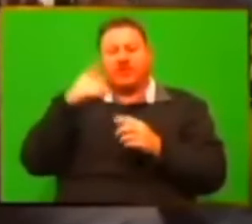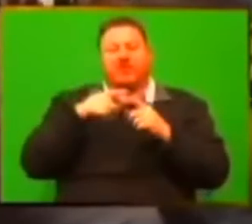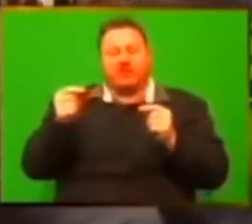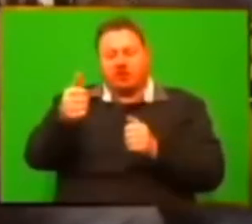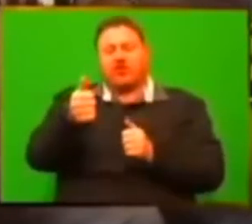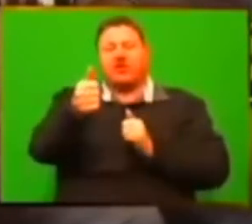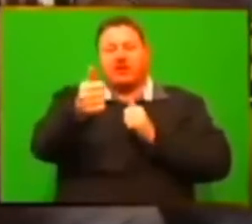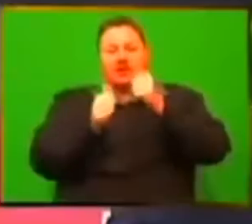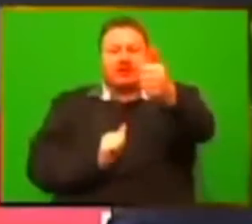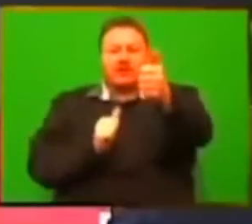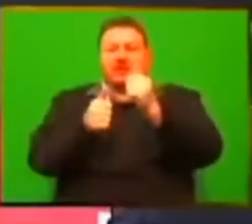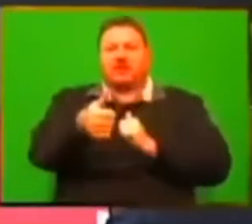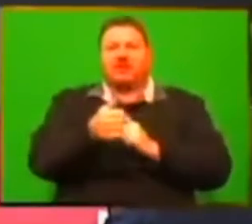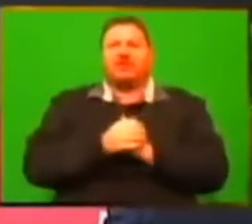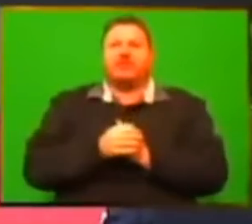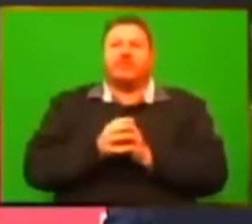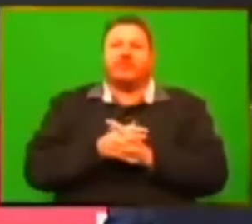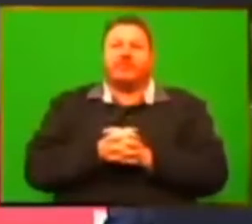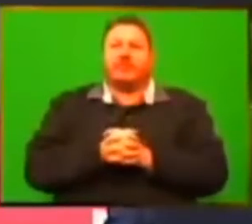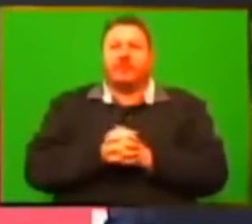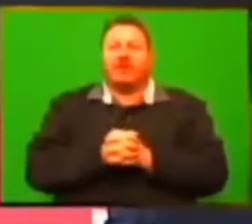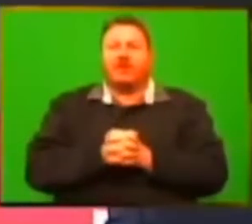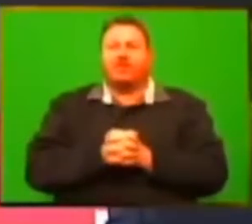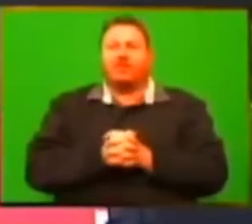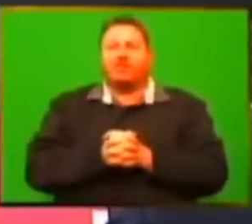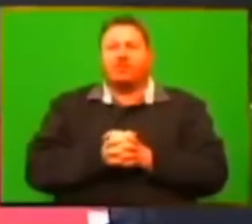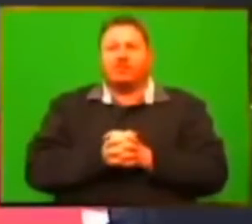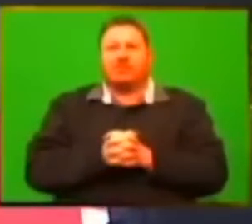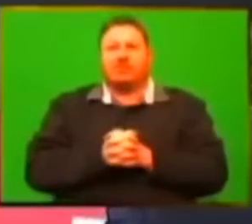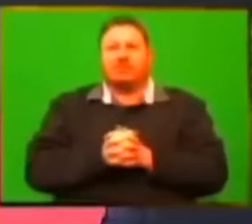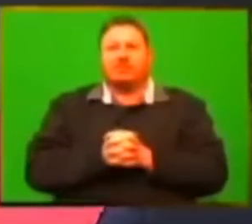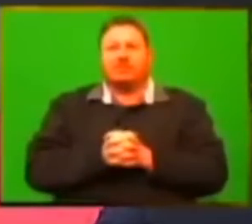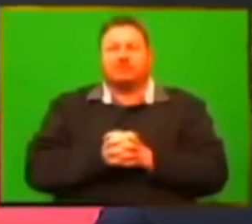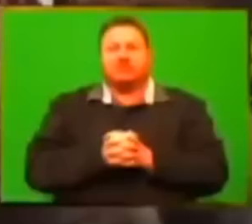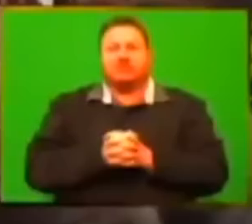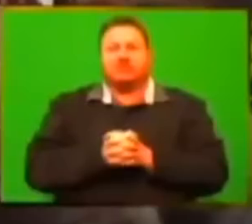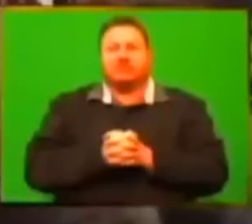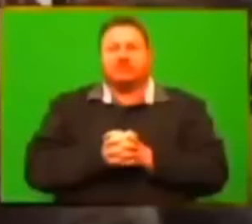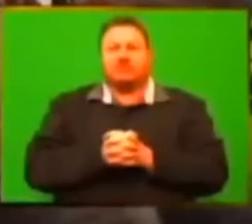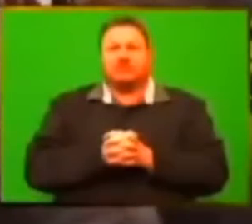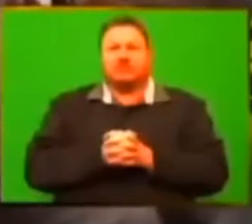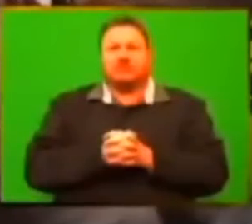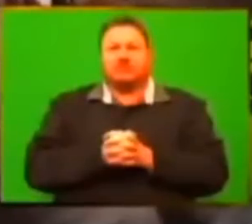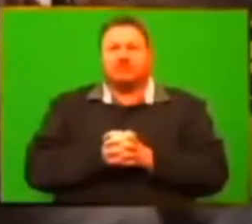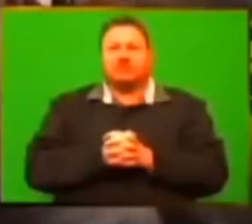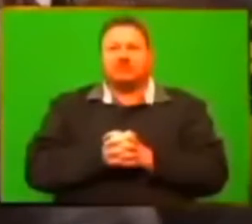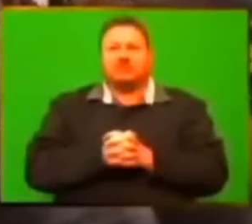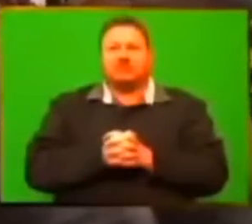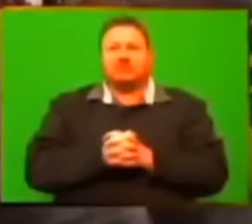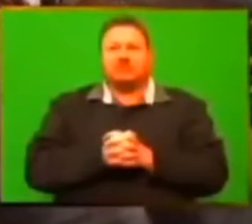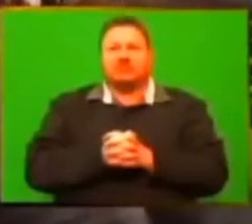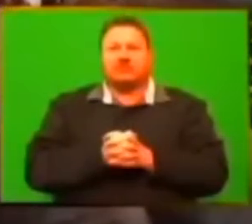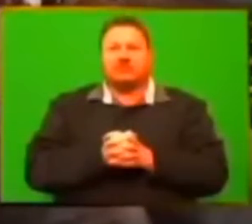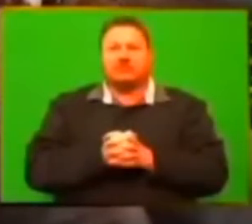his or her seat when she has concluded his or her submission. Madam House Chairperson, can I just